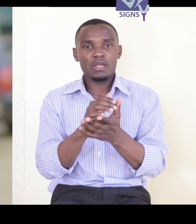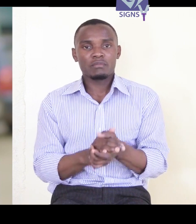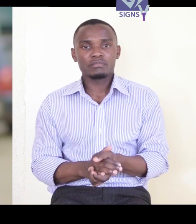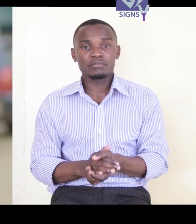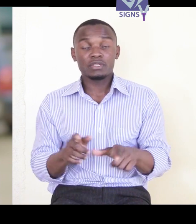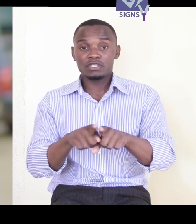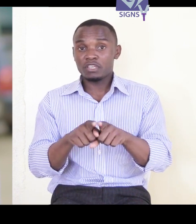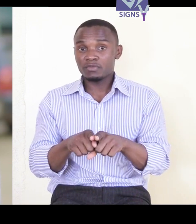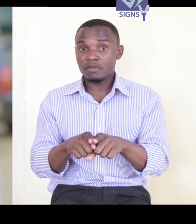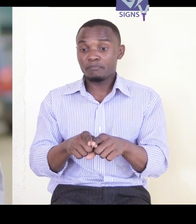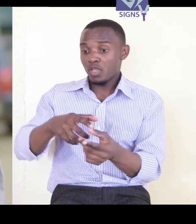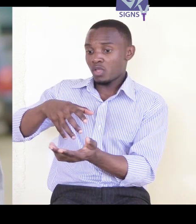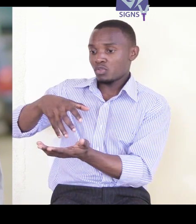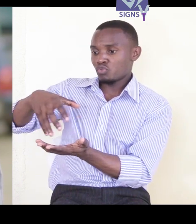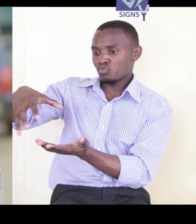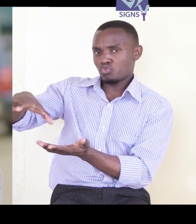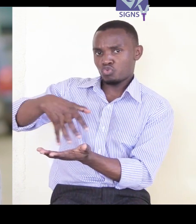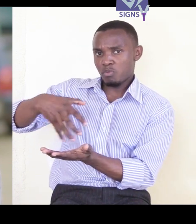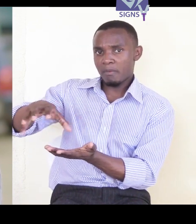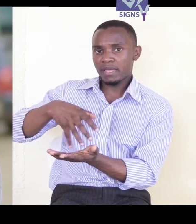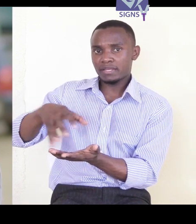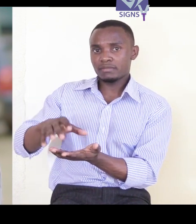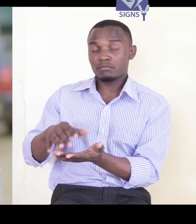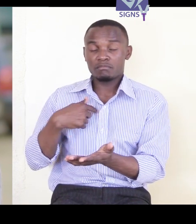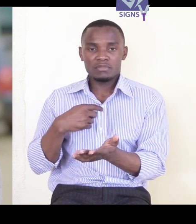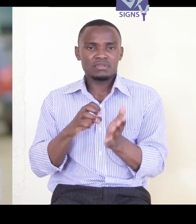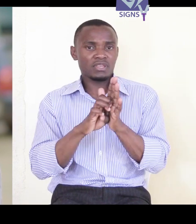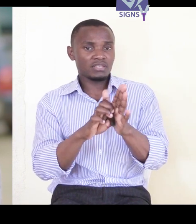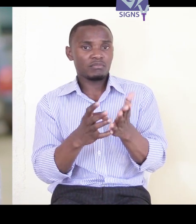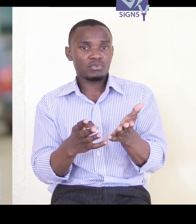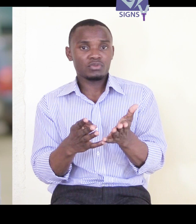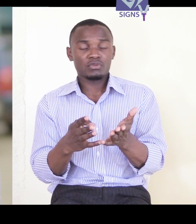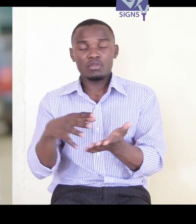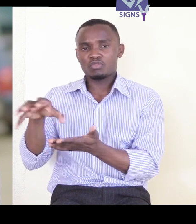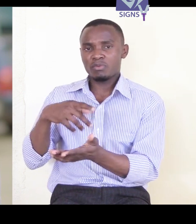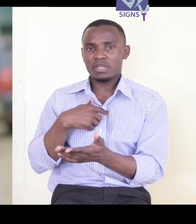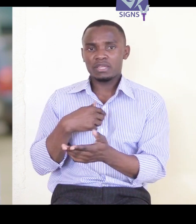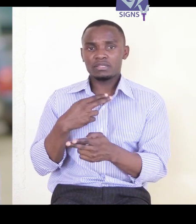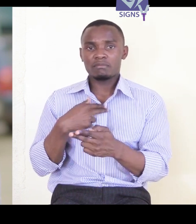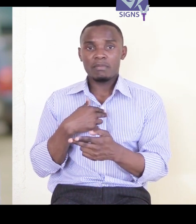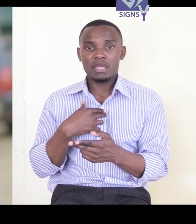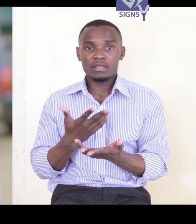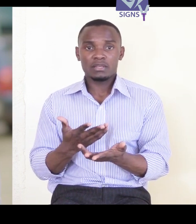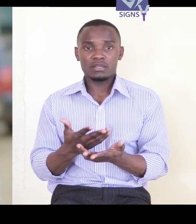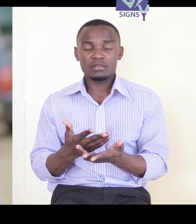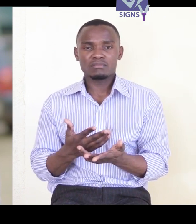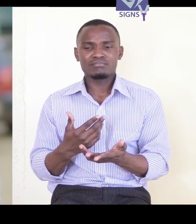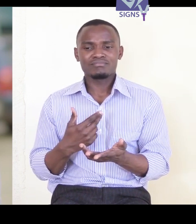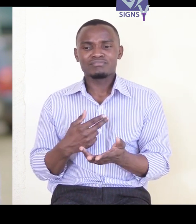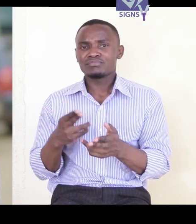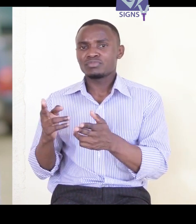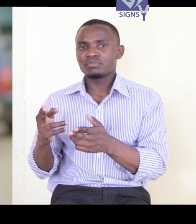did not come with a guide, that is. And also supermarkets. There are supermarkets. For example, myself, I shop at Mulei's